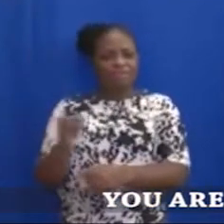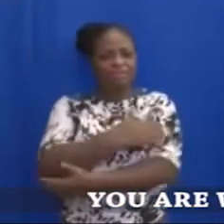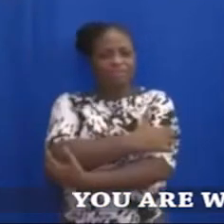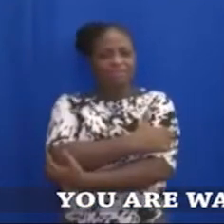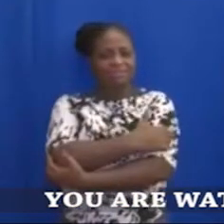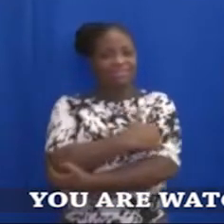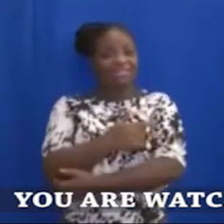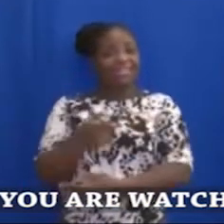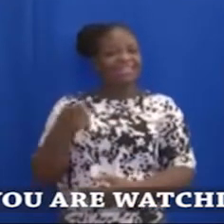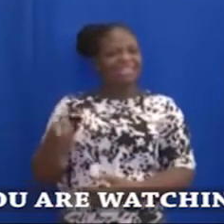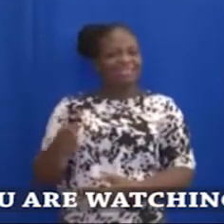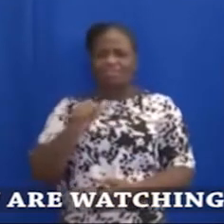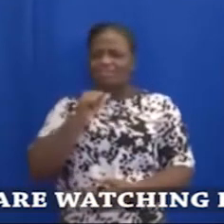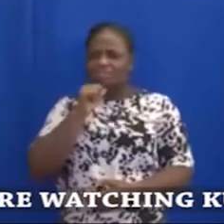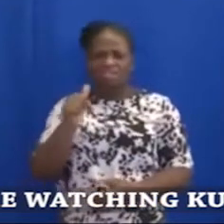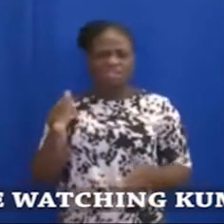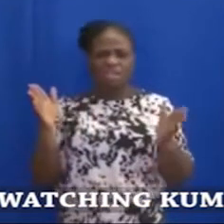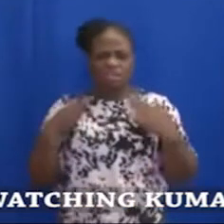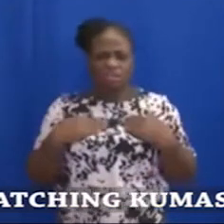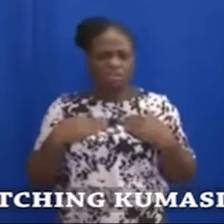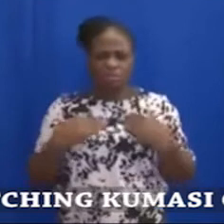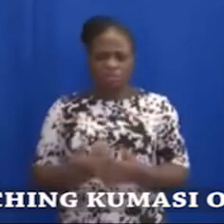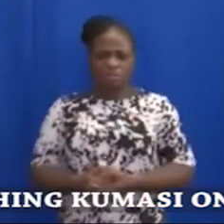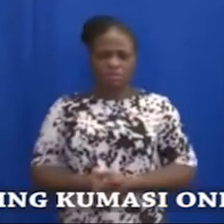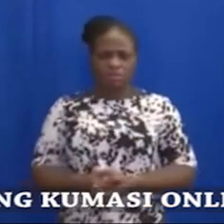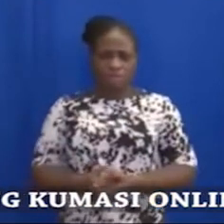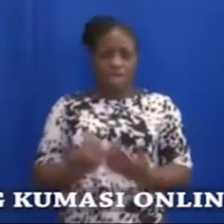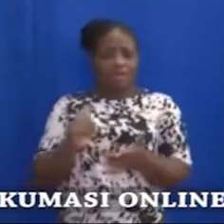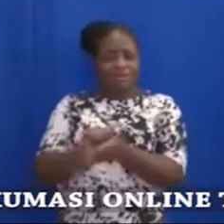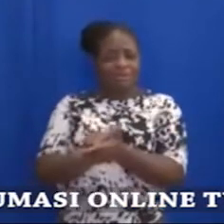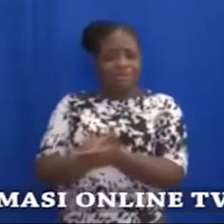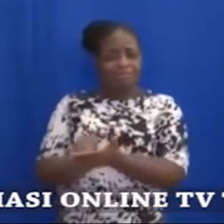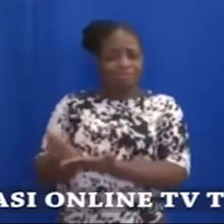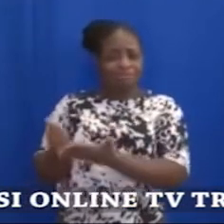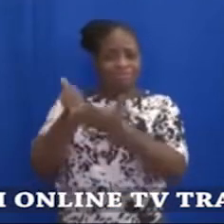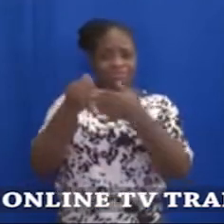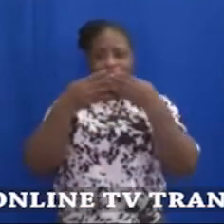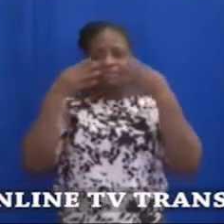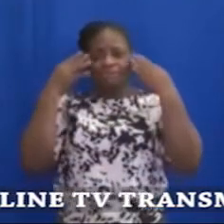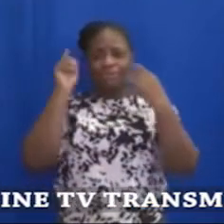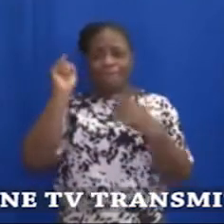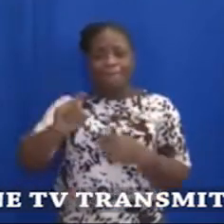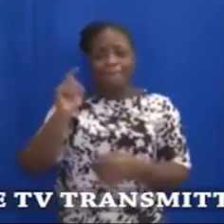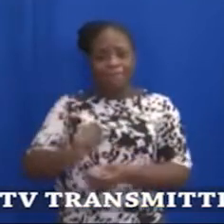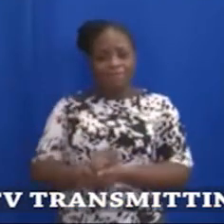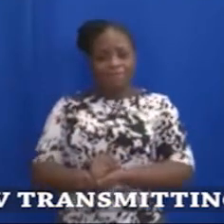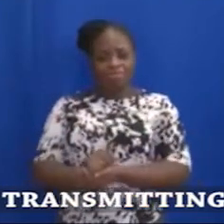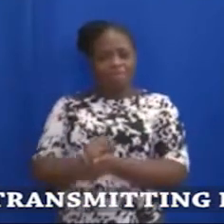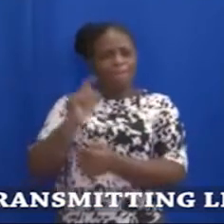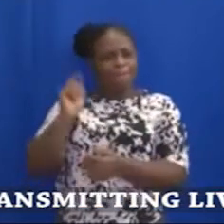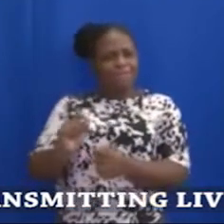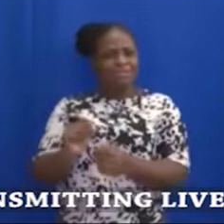acceptable, as the enhanced hygiene and mask-wearing protocols must now be central features of